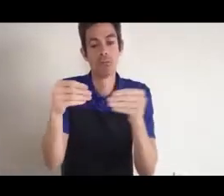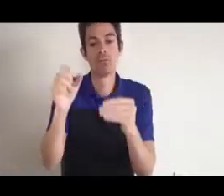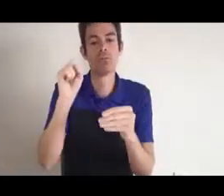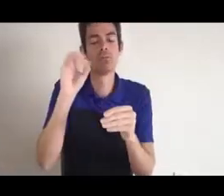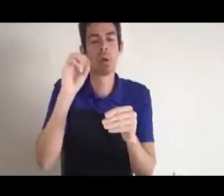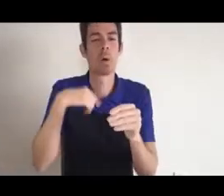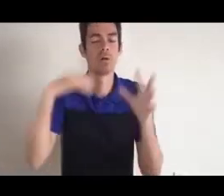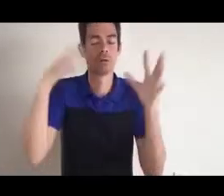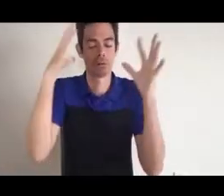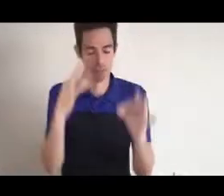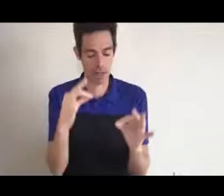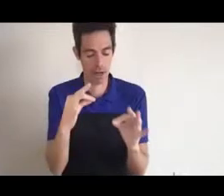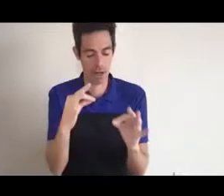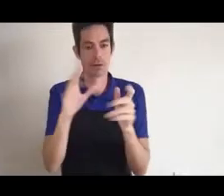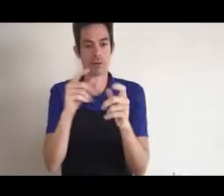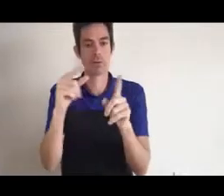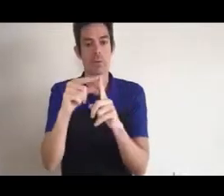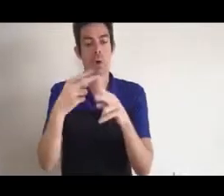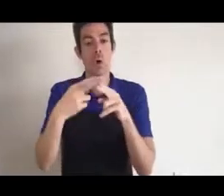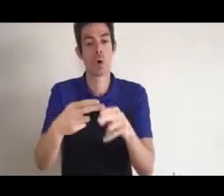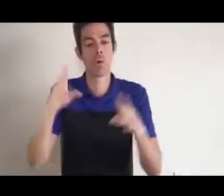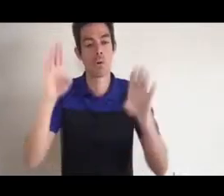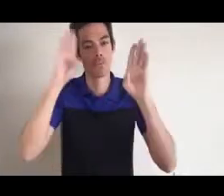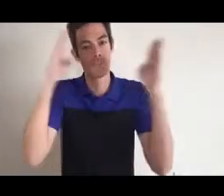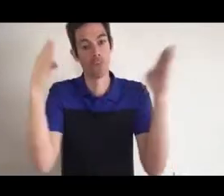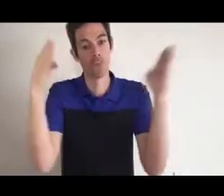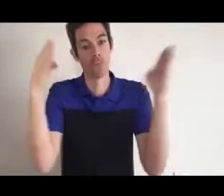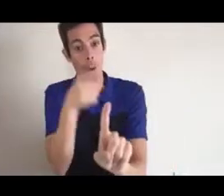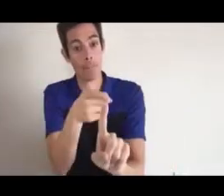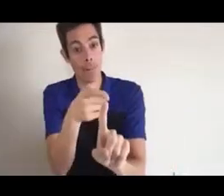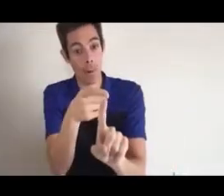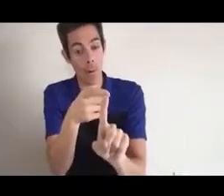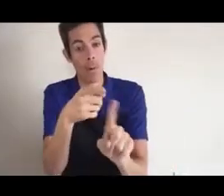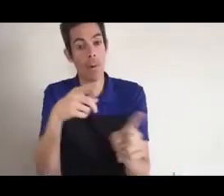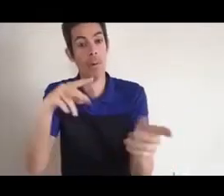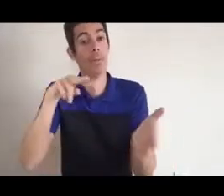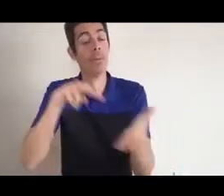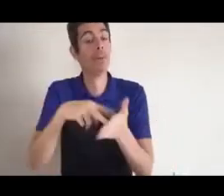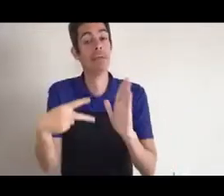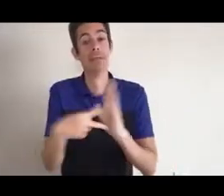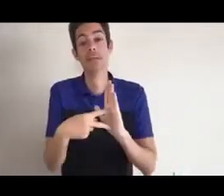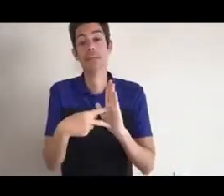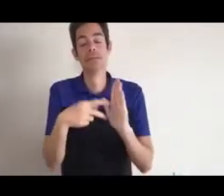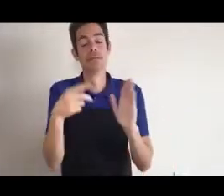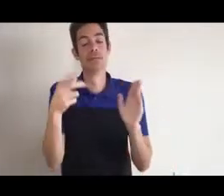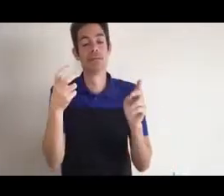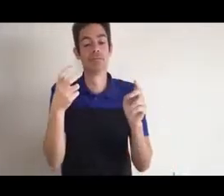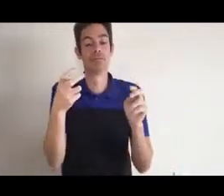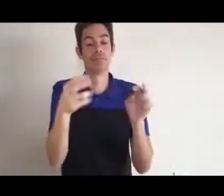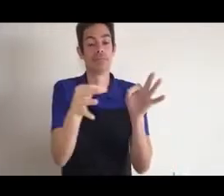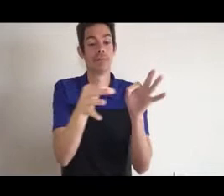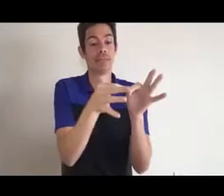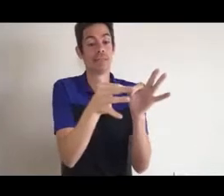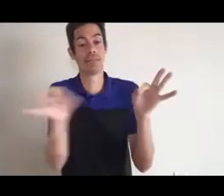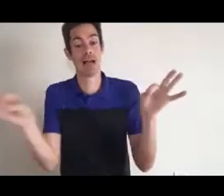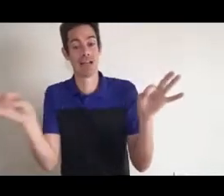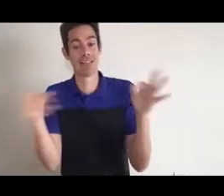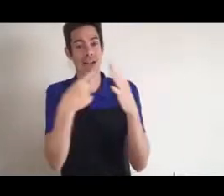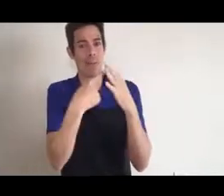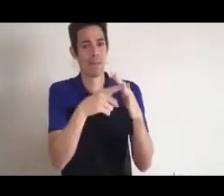like spoken language is so flexible. So I decided to use focal point as a